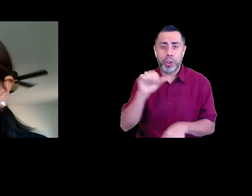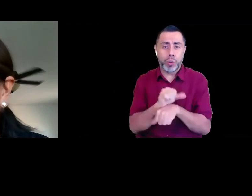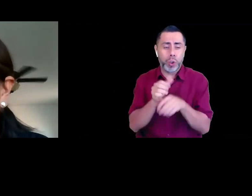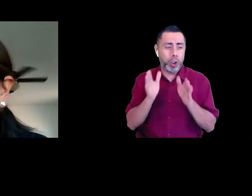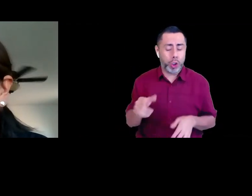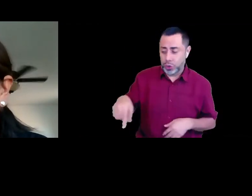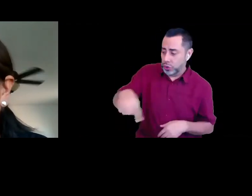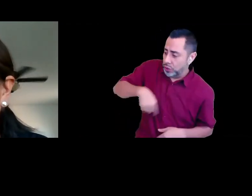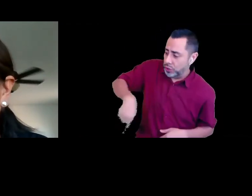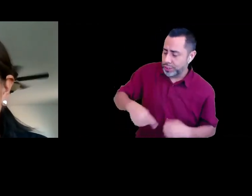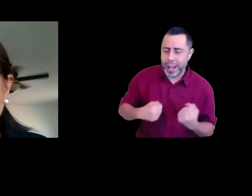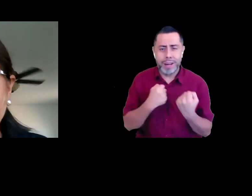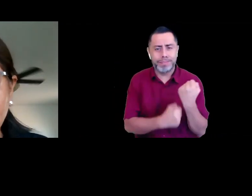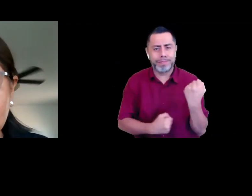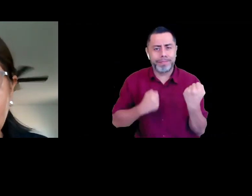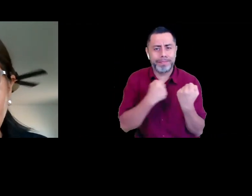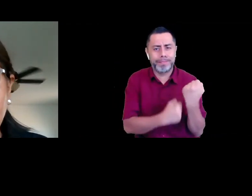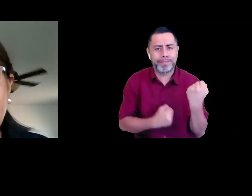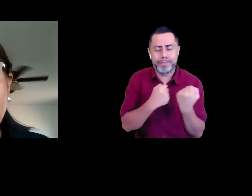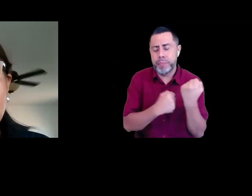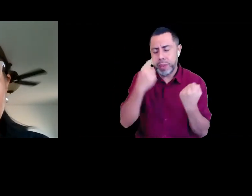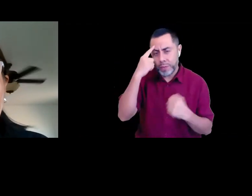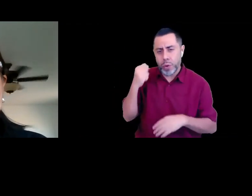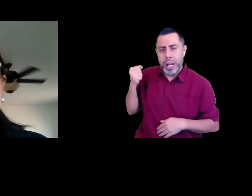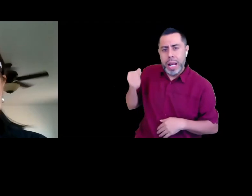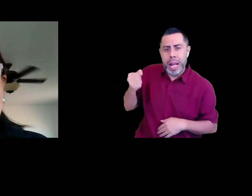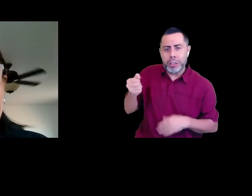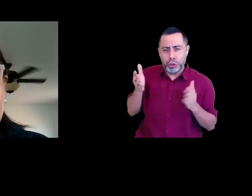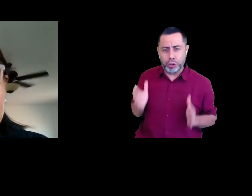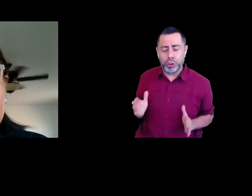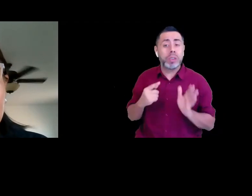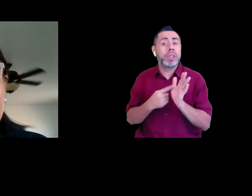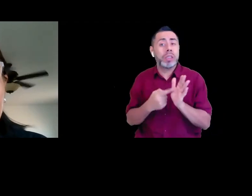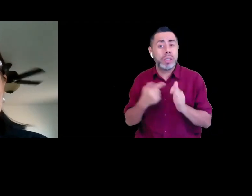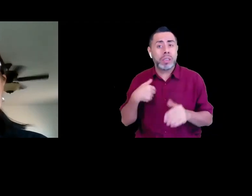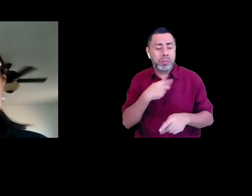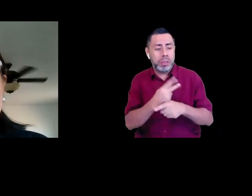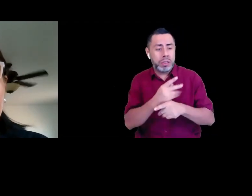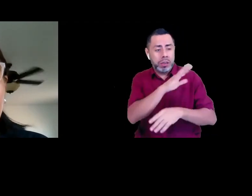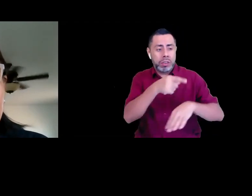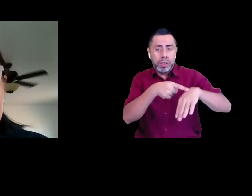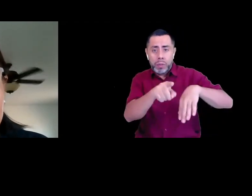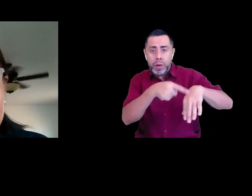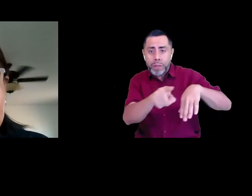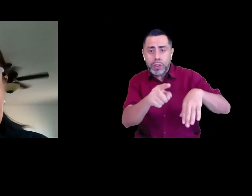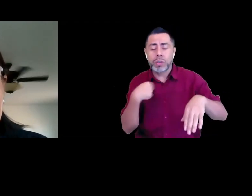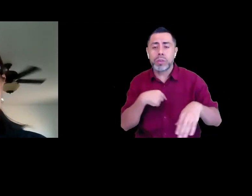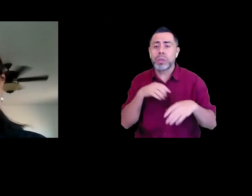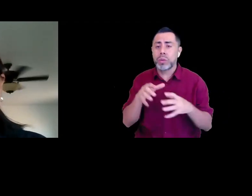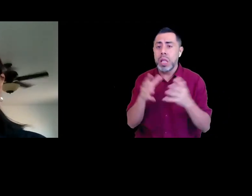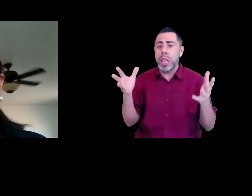Sometimes it's taking care of their referrals. We do a lot of health promotion. We do prevention